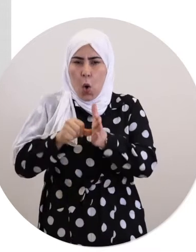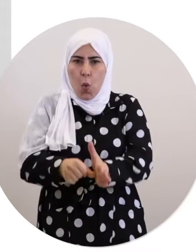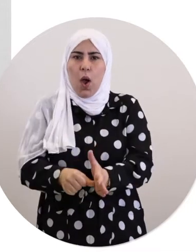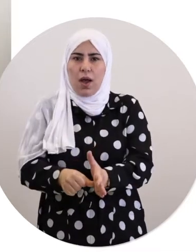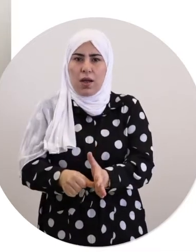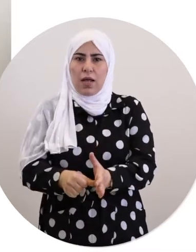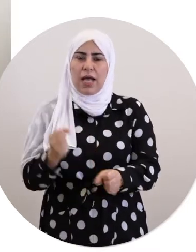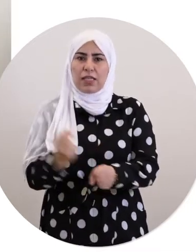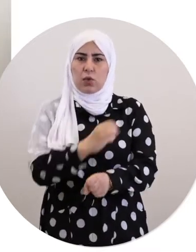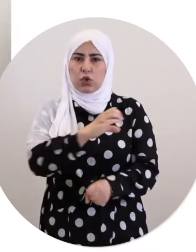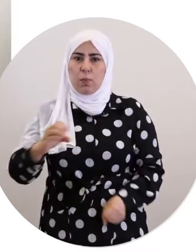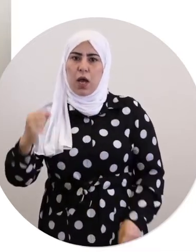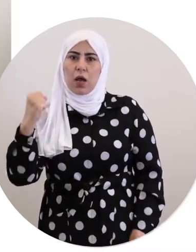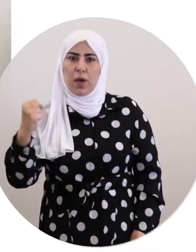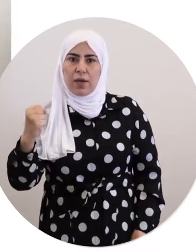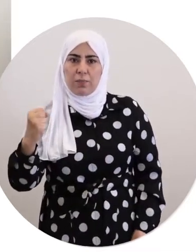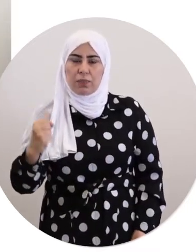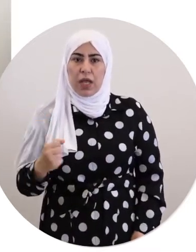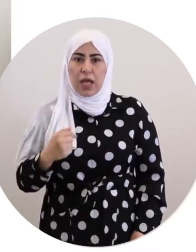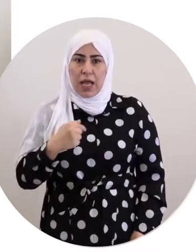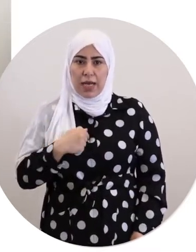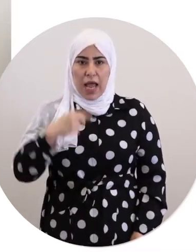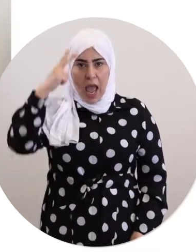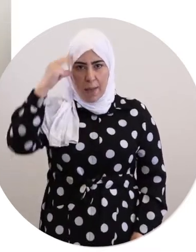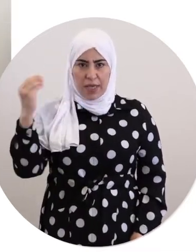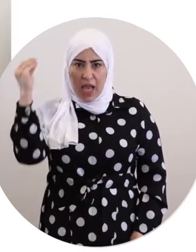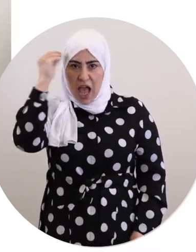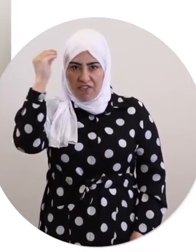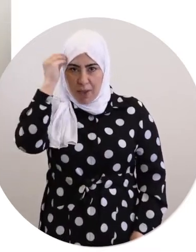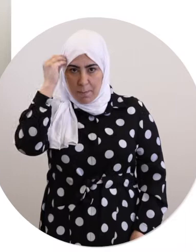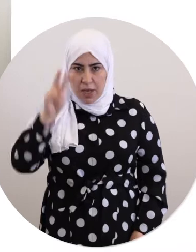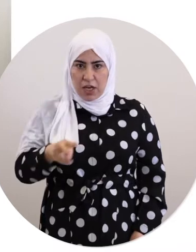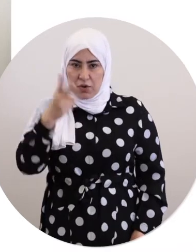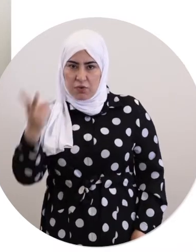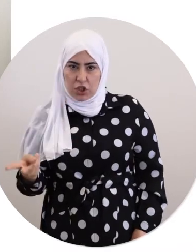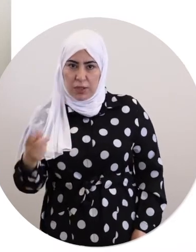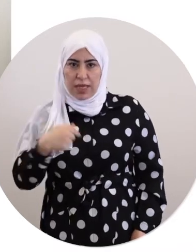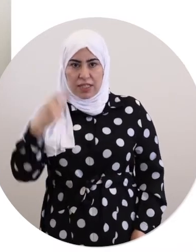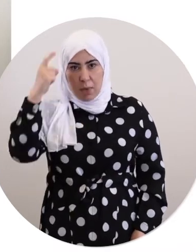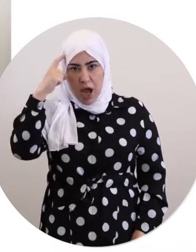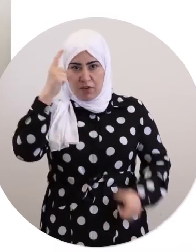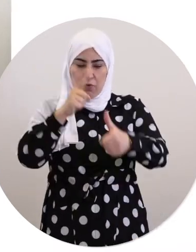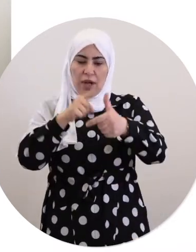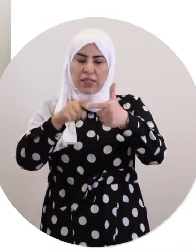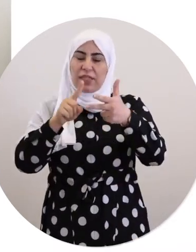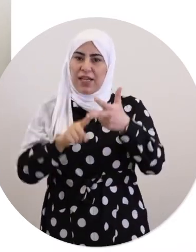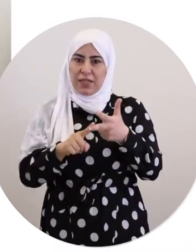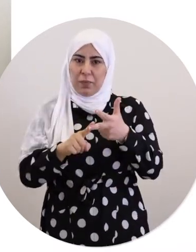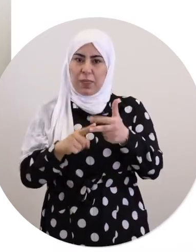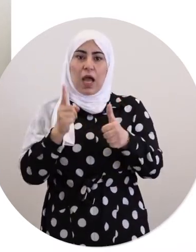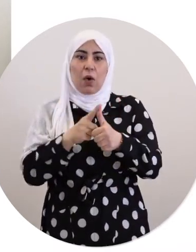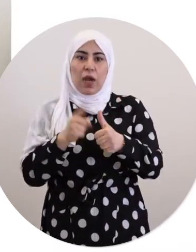emphasis. Now, in order to understand inversion, you have to follow a few steps. First of all,